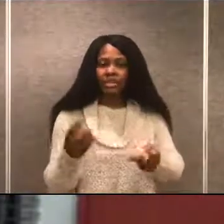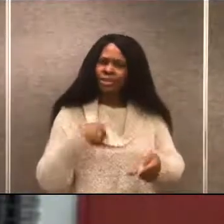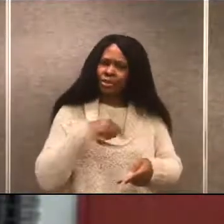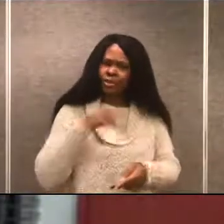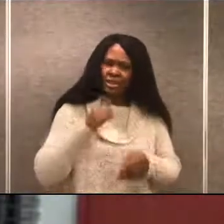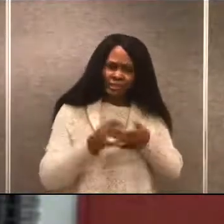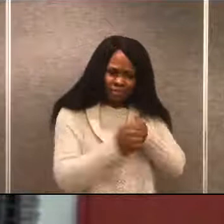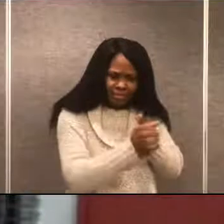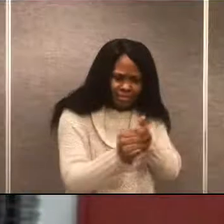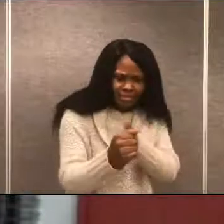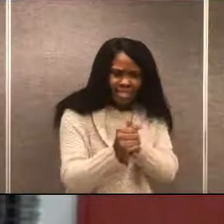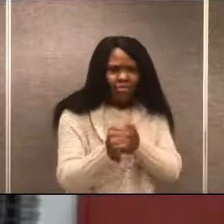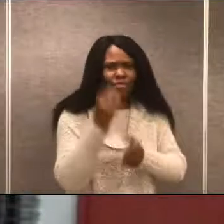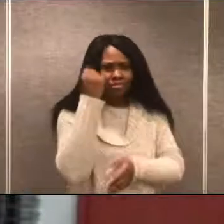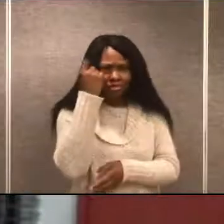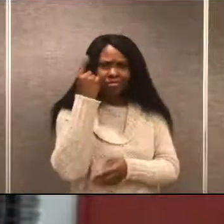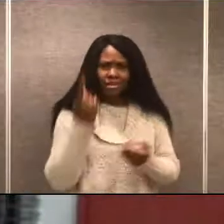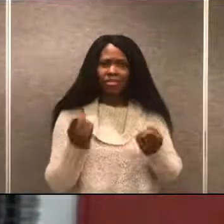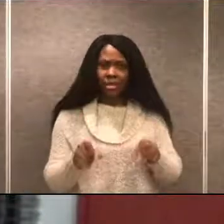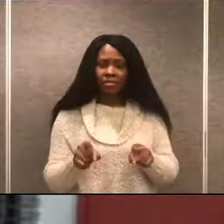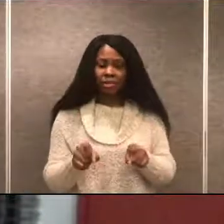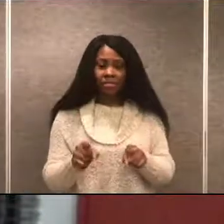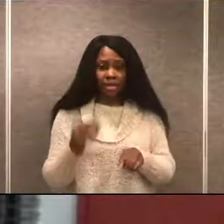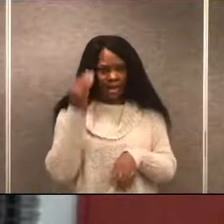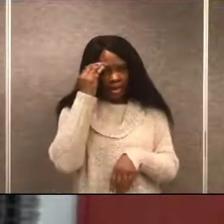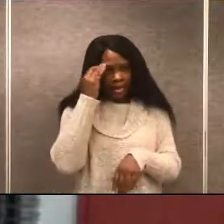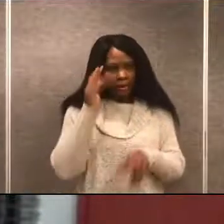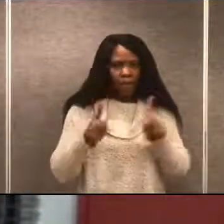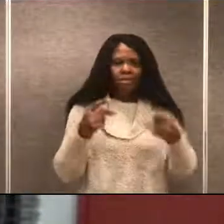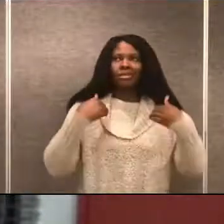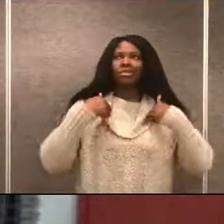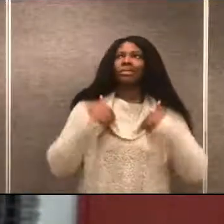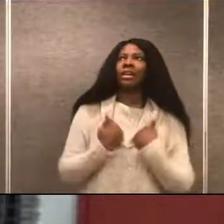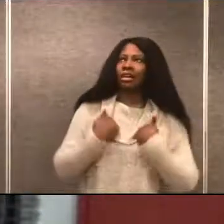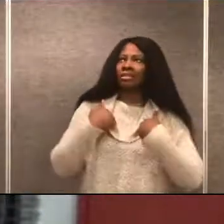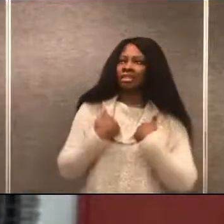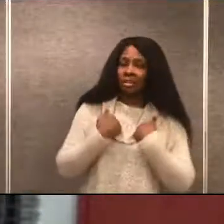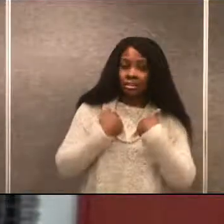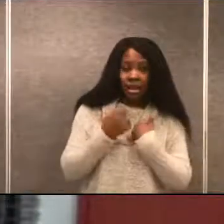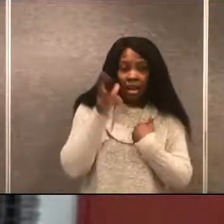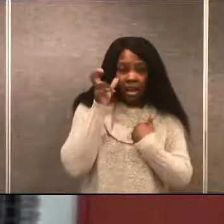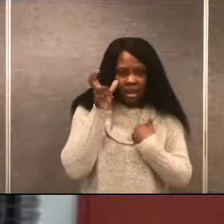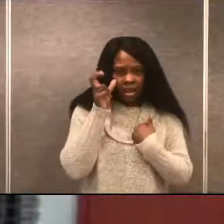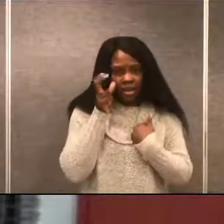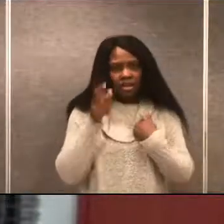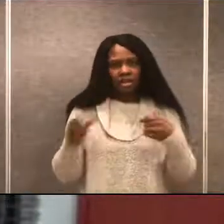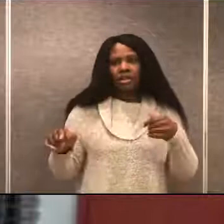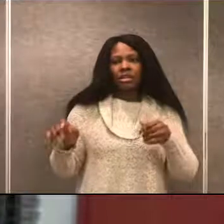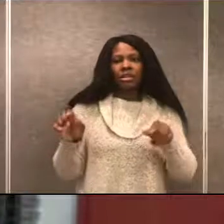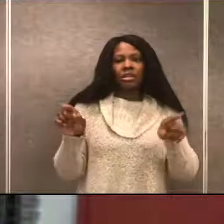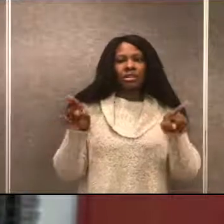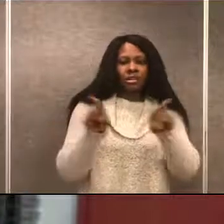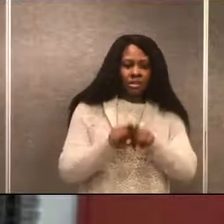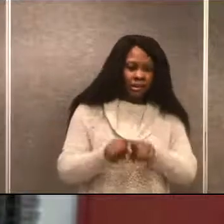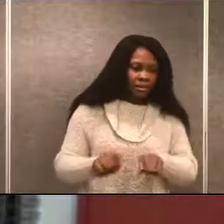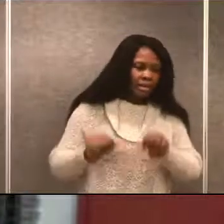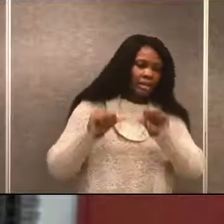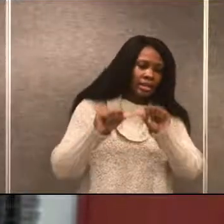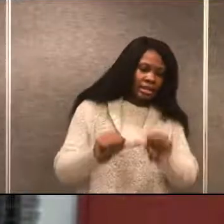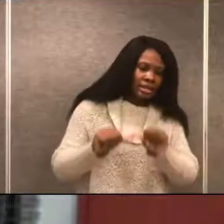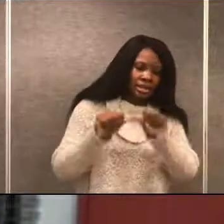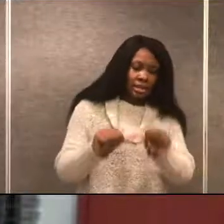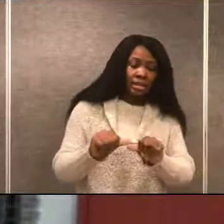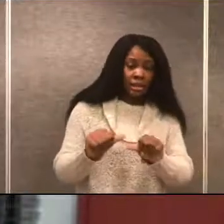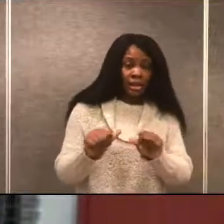that we need to be flexible, and I know that people are tired of hearing those types of terminology, but the truth is